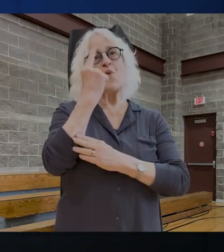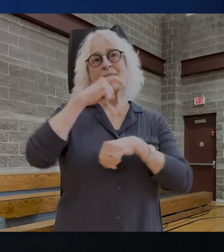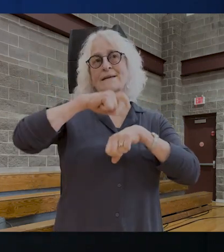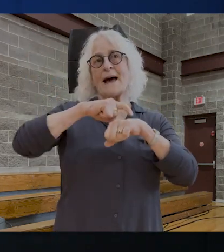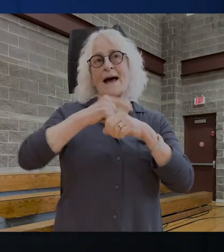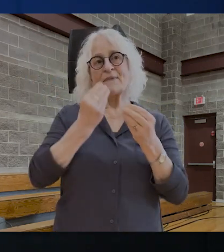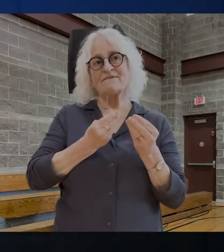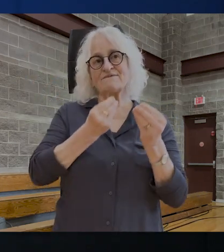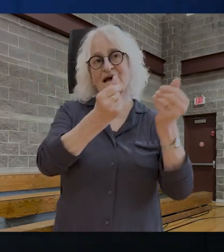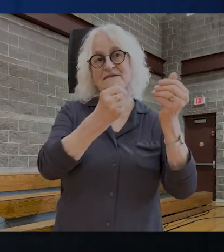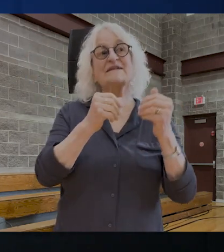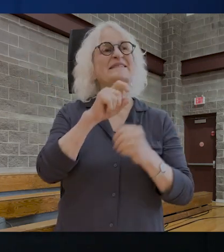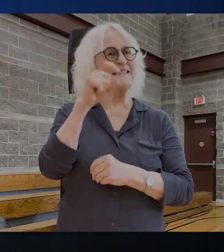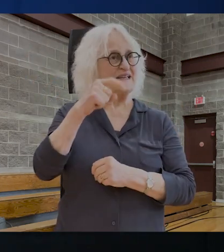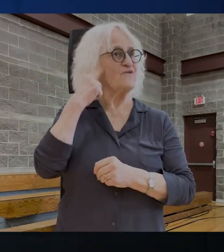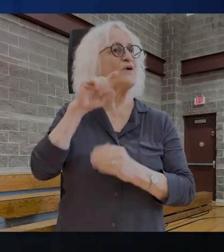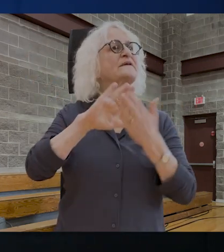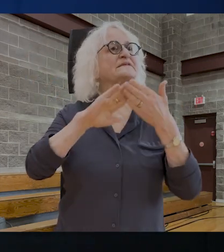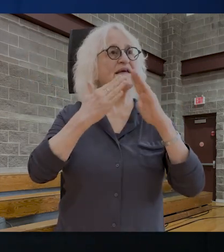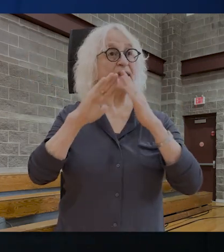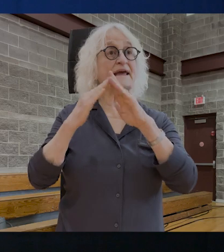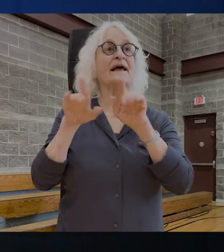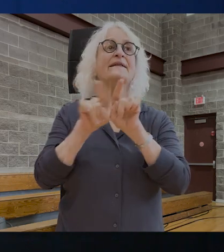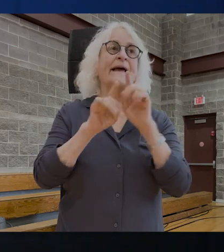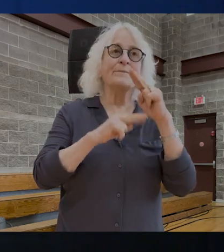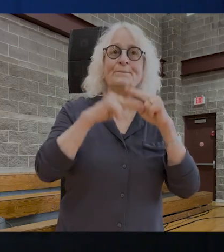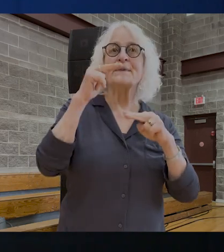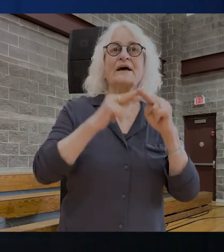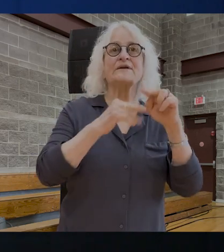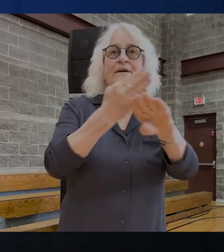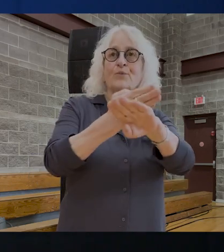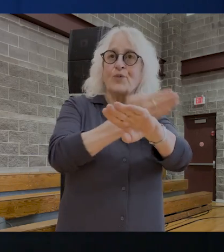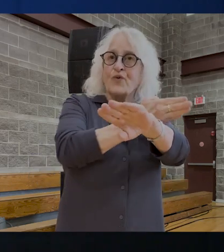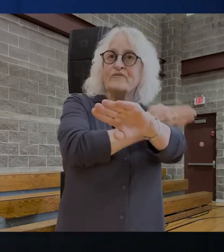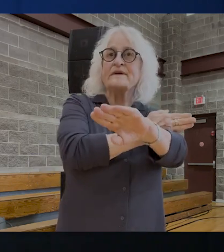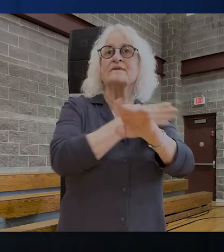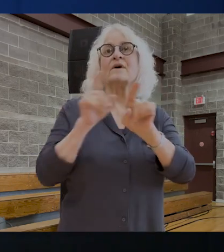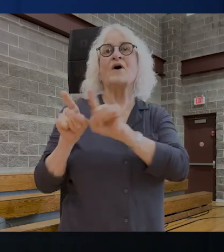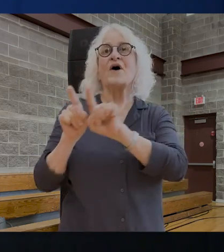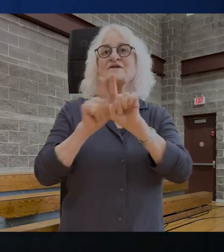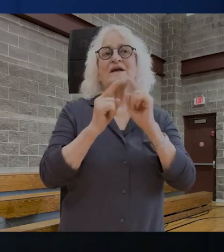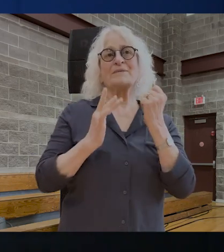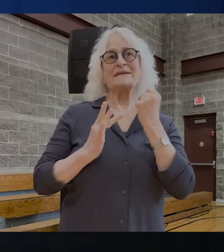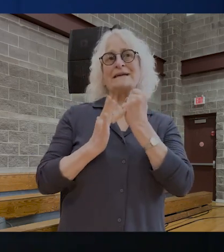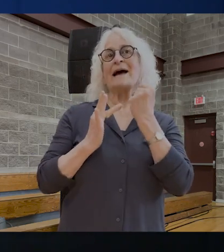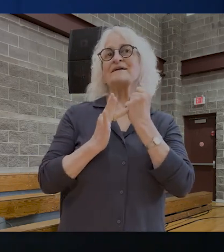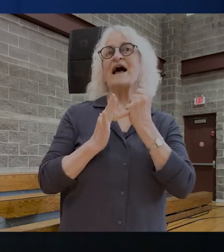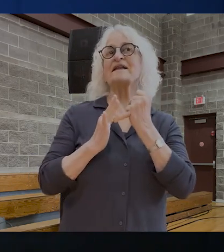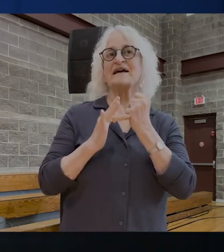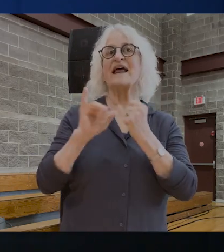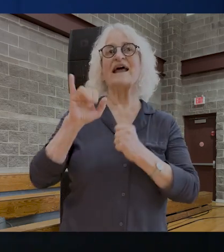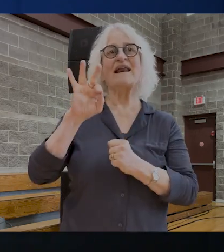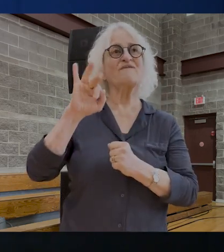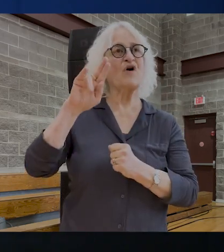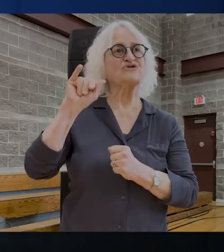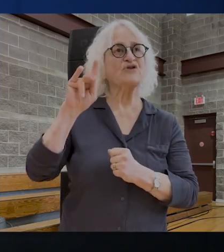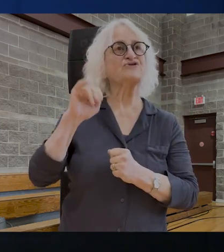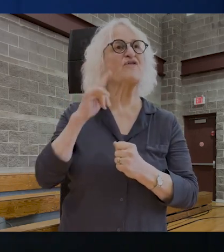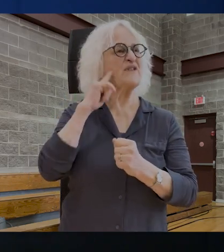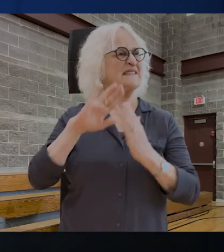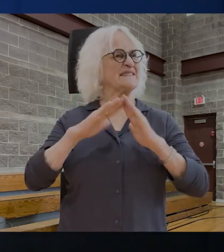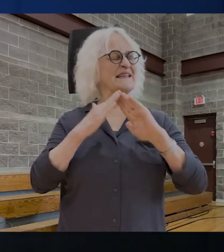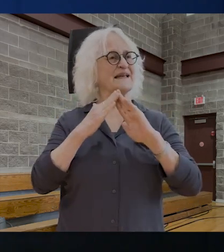one-time investments needed for the city, like building improvements and some technology infrastructure for the city,